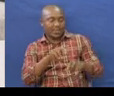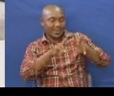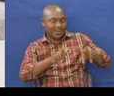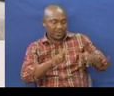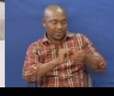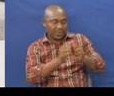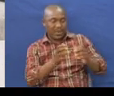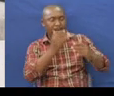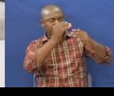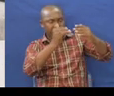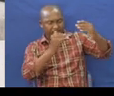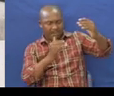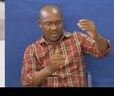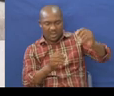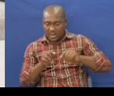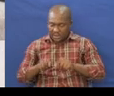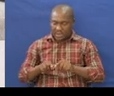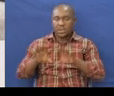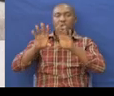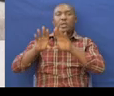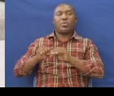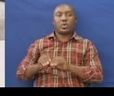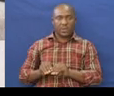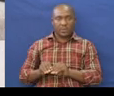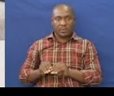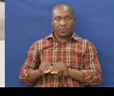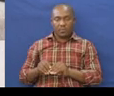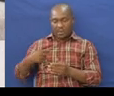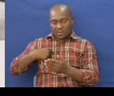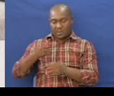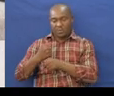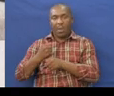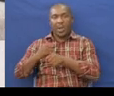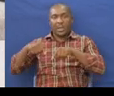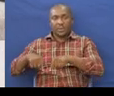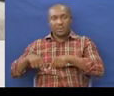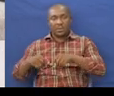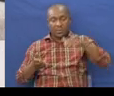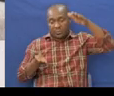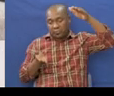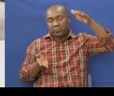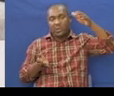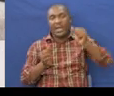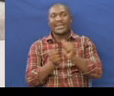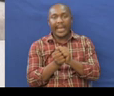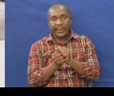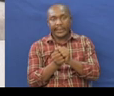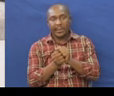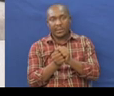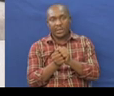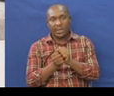this is what I have found out. So these are 10 basic stages of conducting